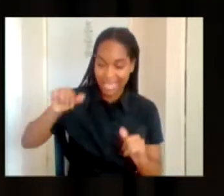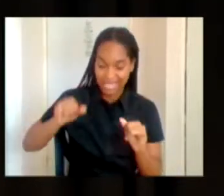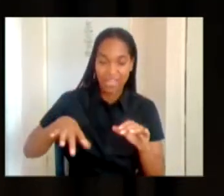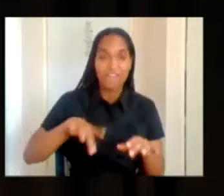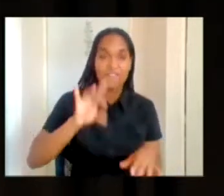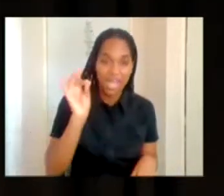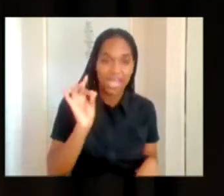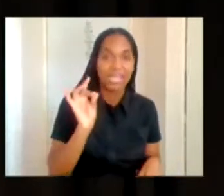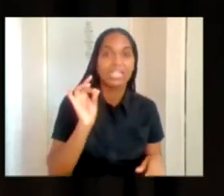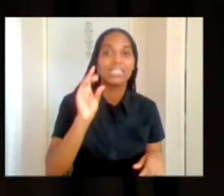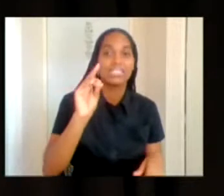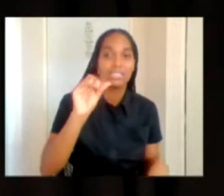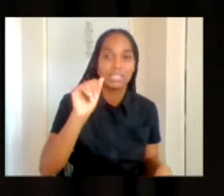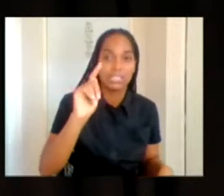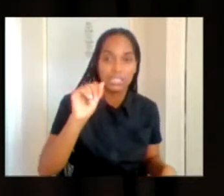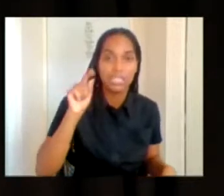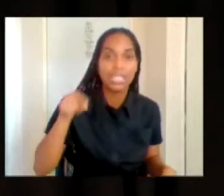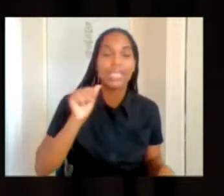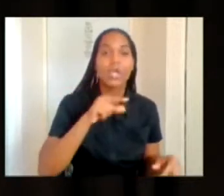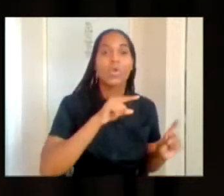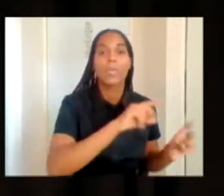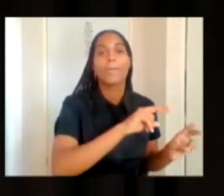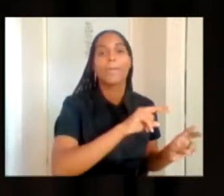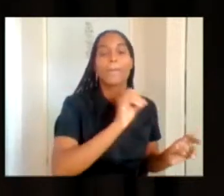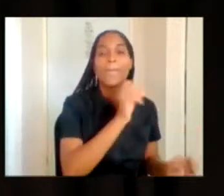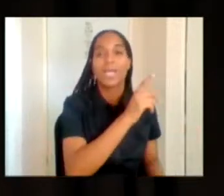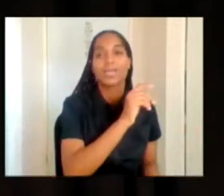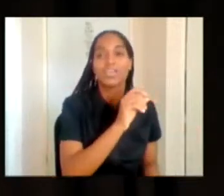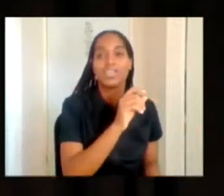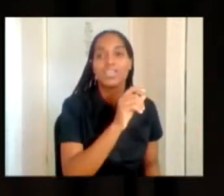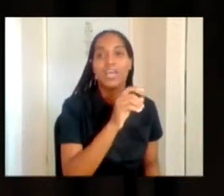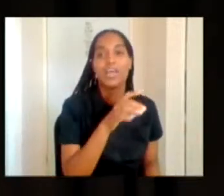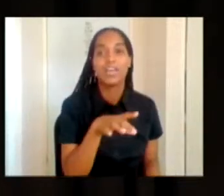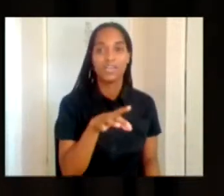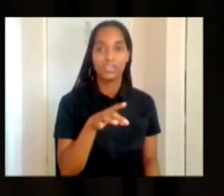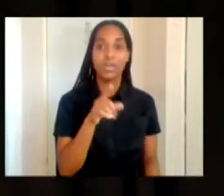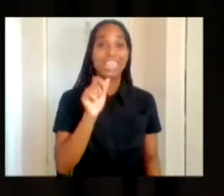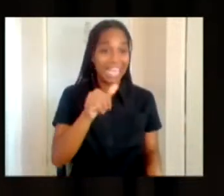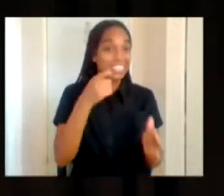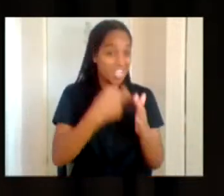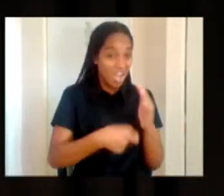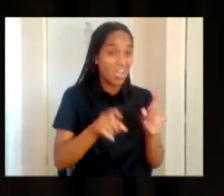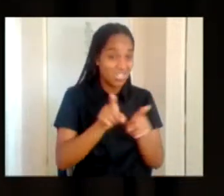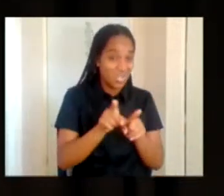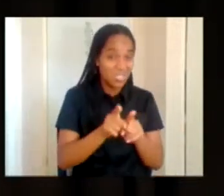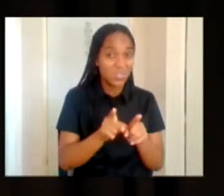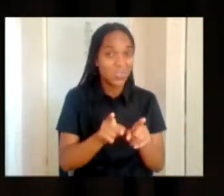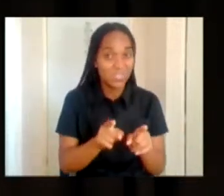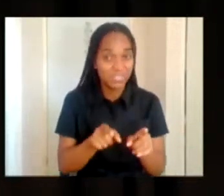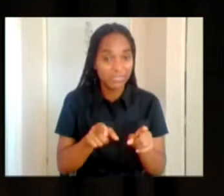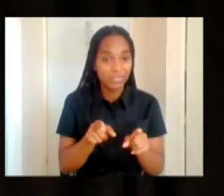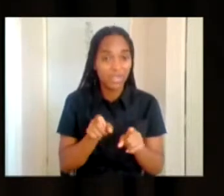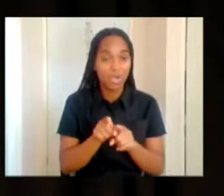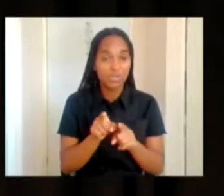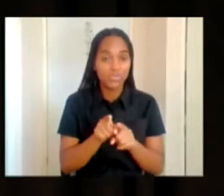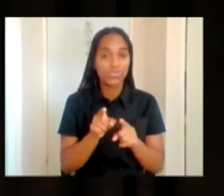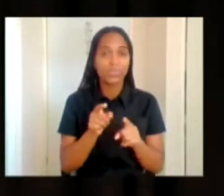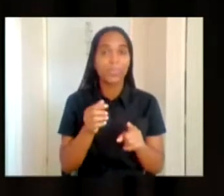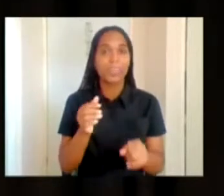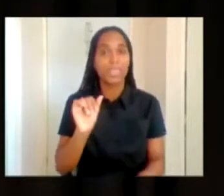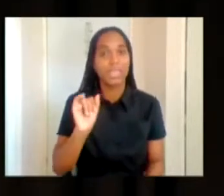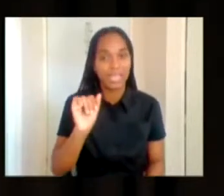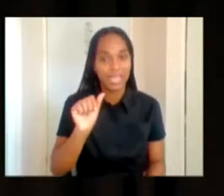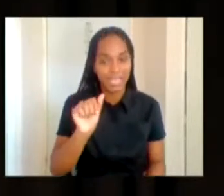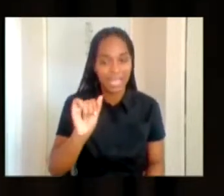server and actually use a hybrid delivery model. Now, that's a cost thing. So again, there's some potential AI and machine learning